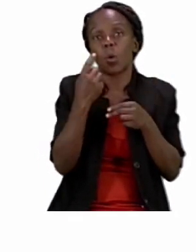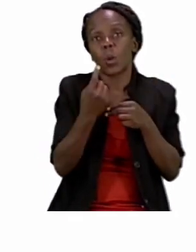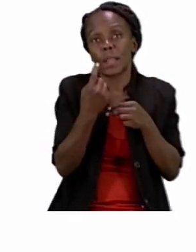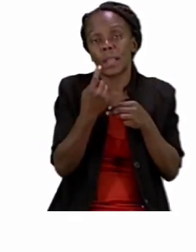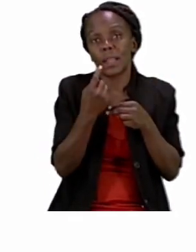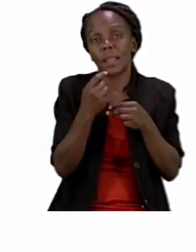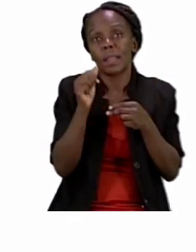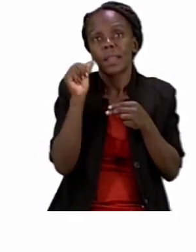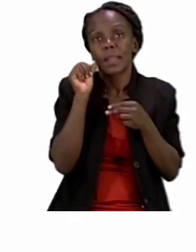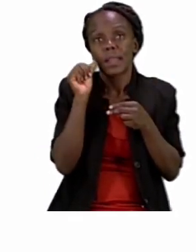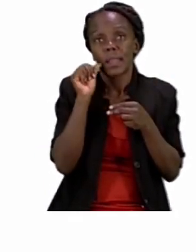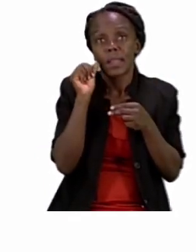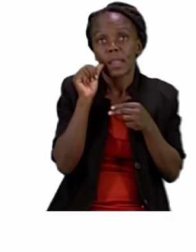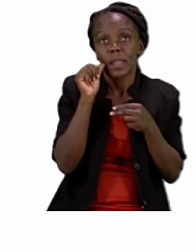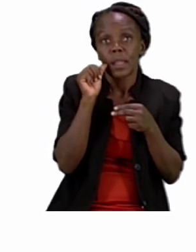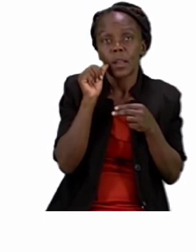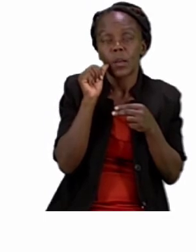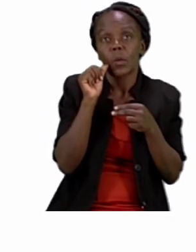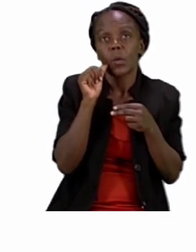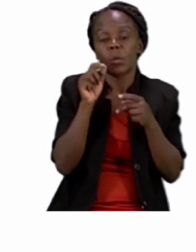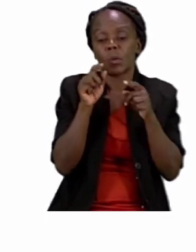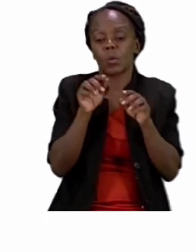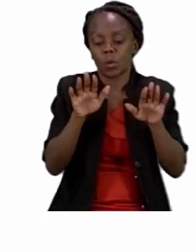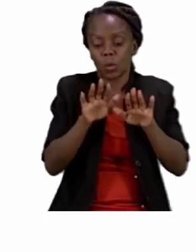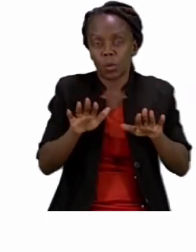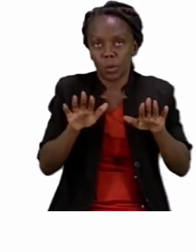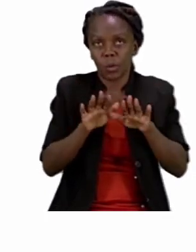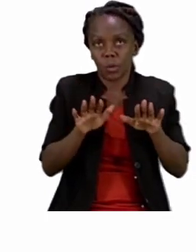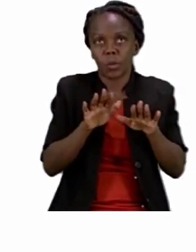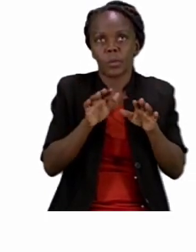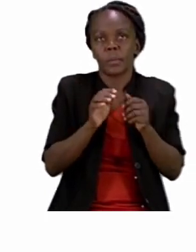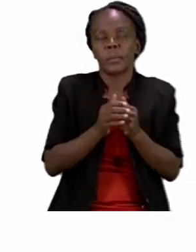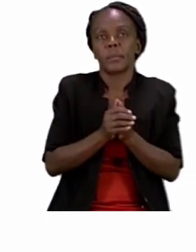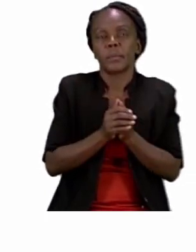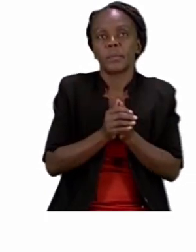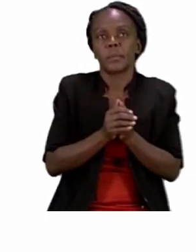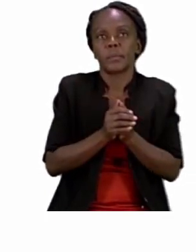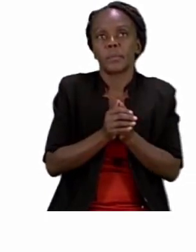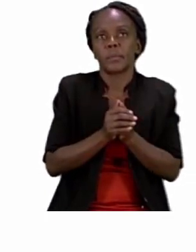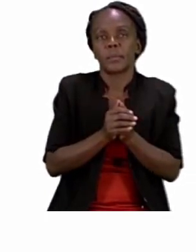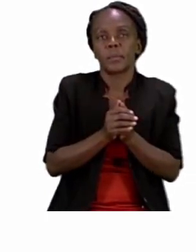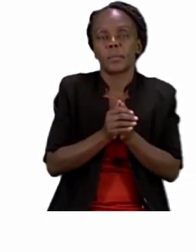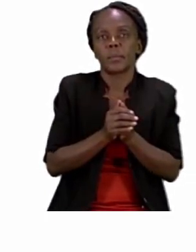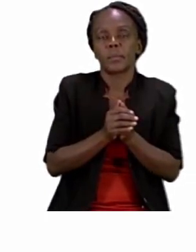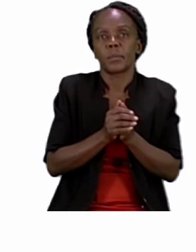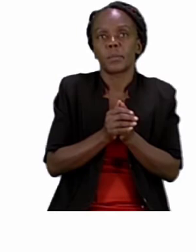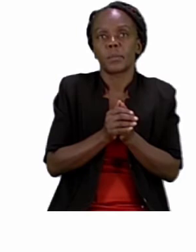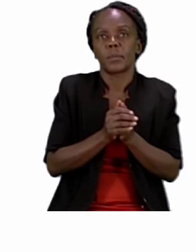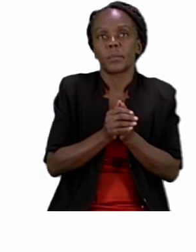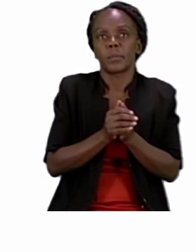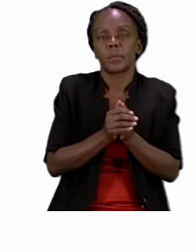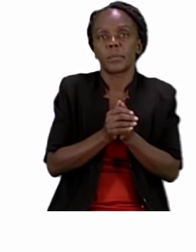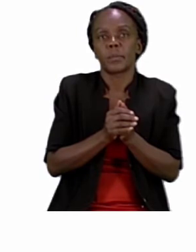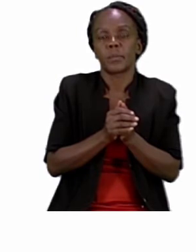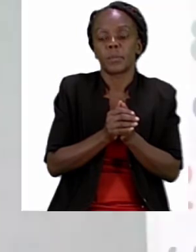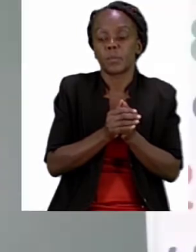only yellow for your squares. This is a yellow color, the one that I have in my hand.